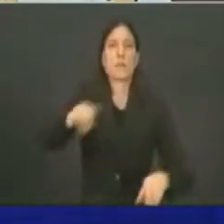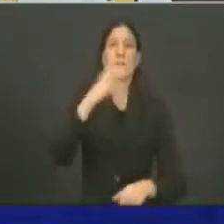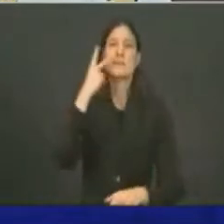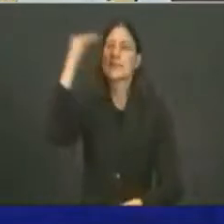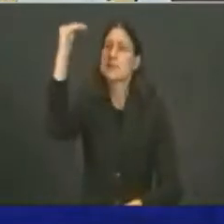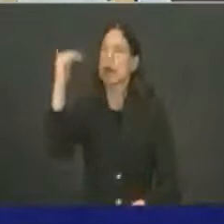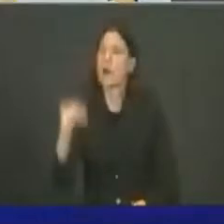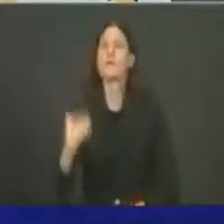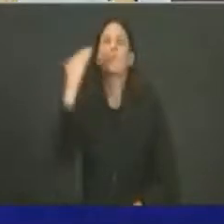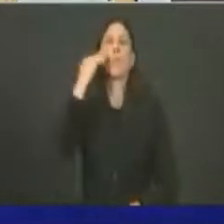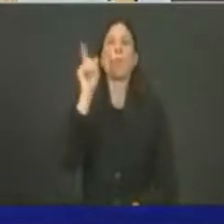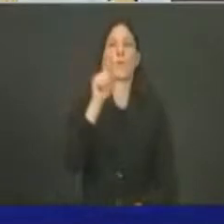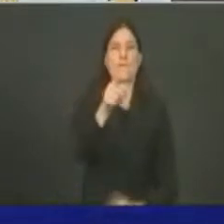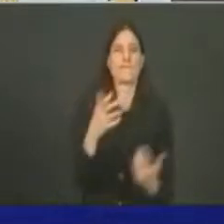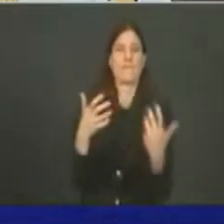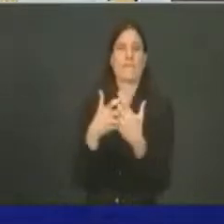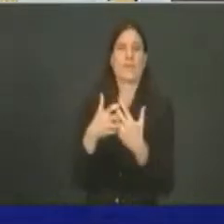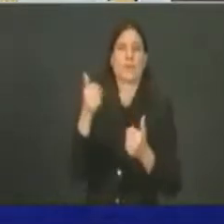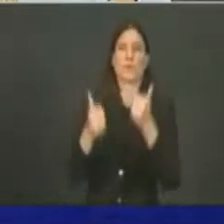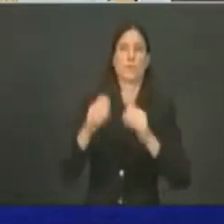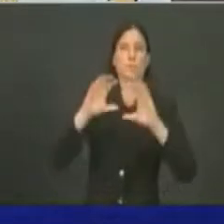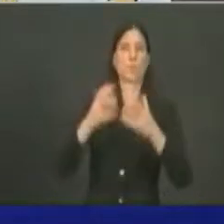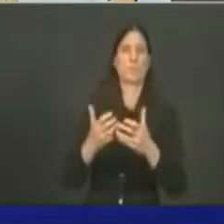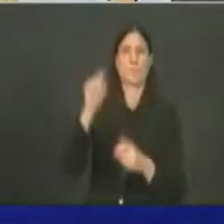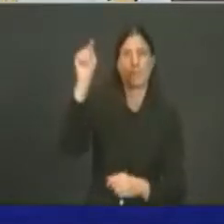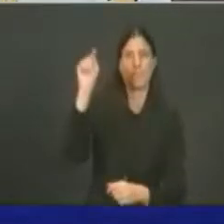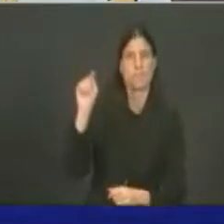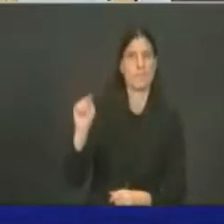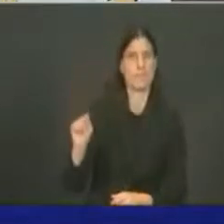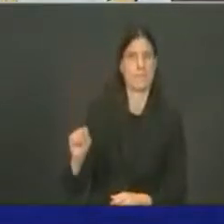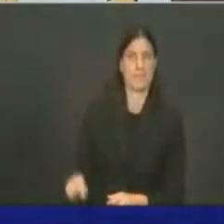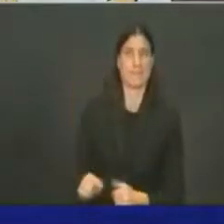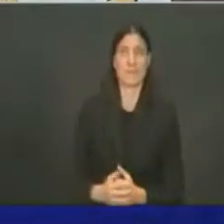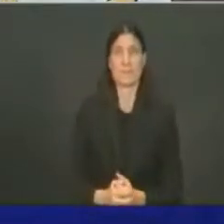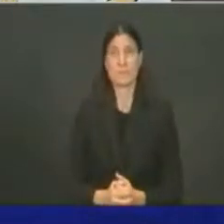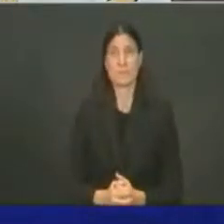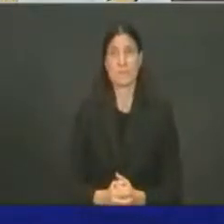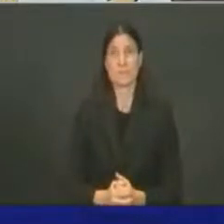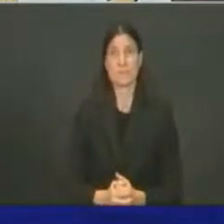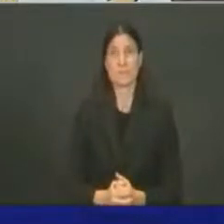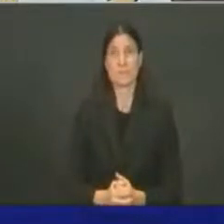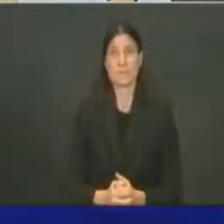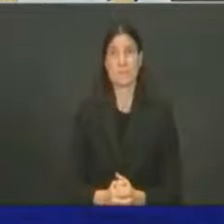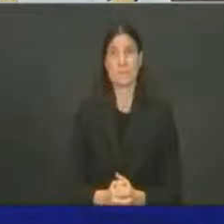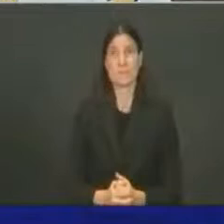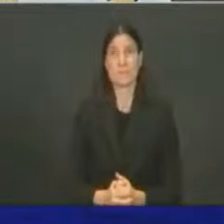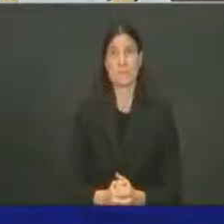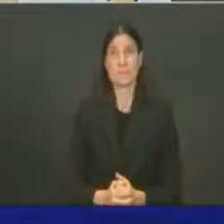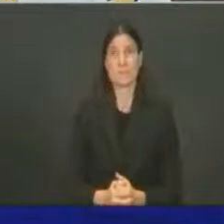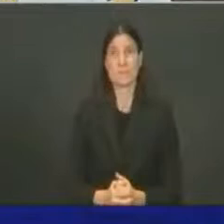mentioned, generally people won't be surprised by the final plan. We've